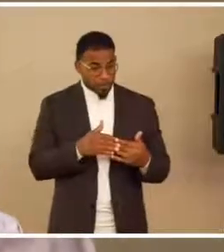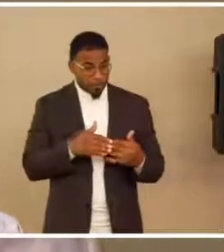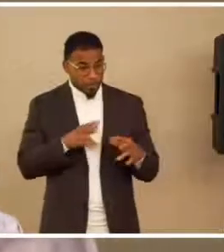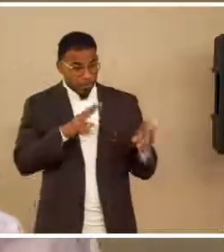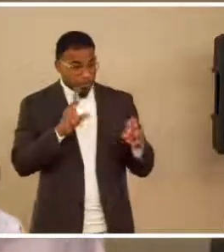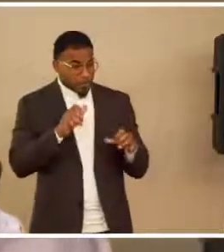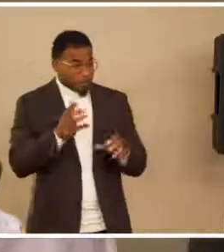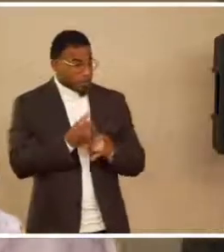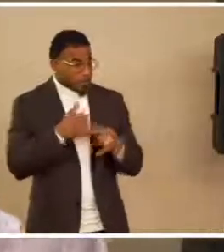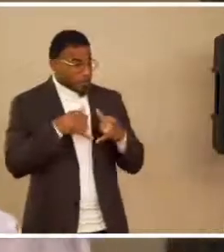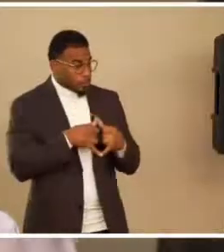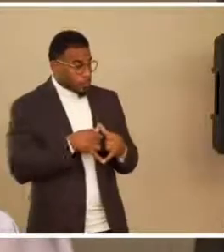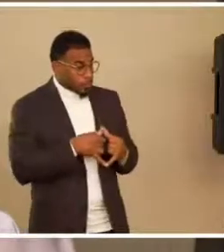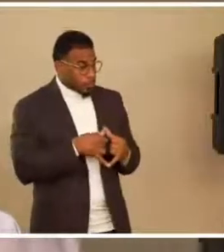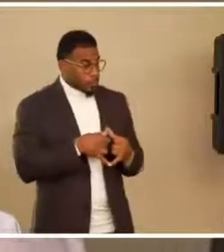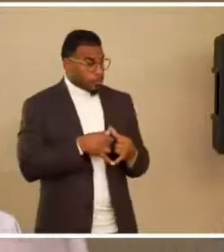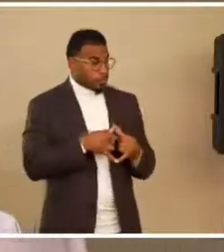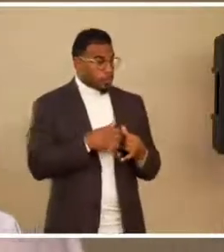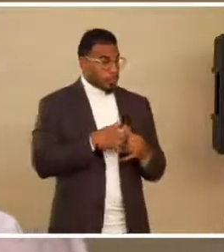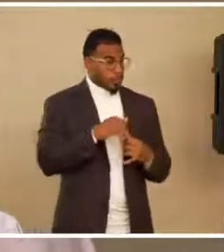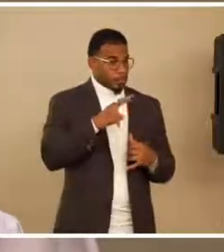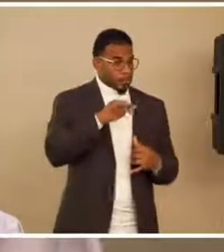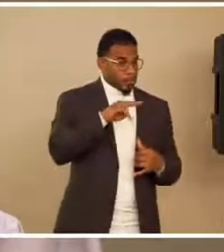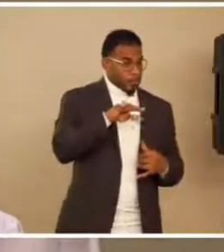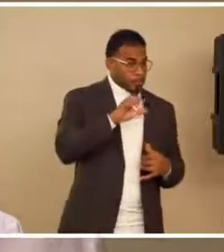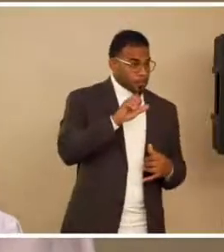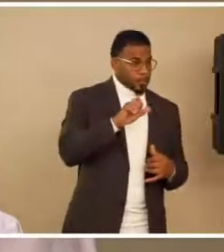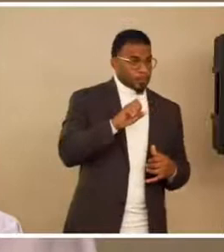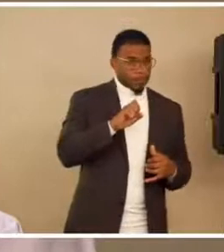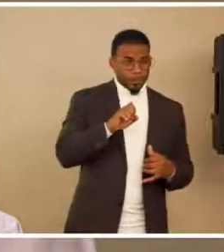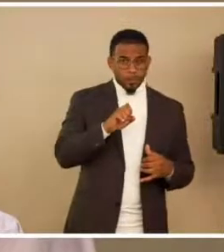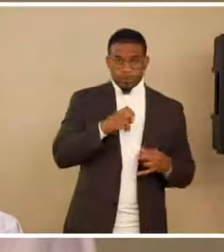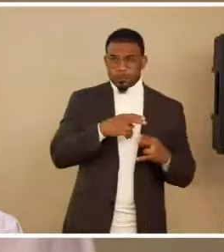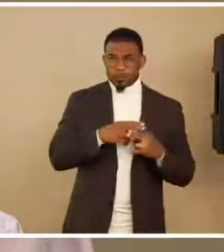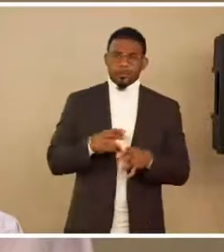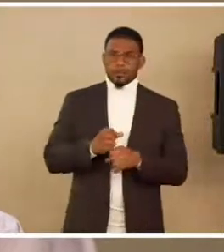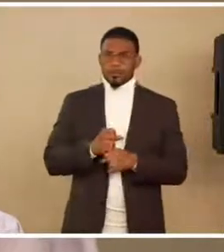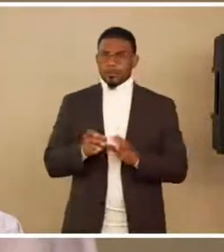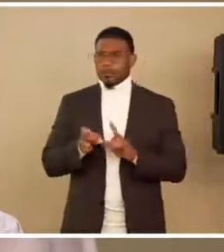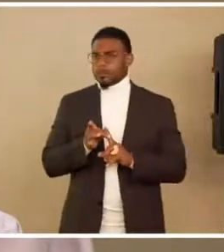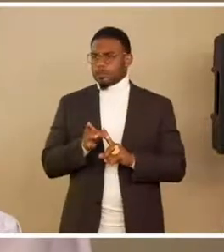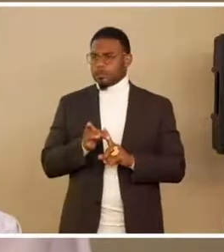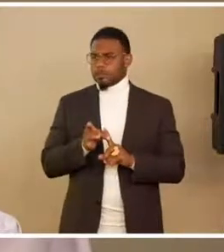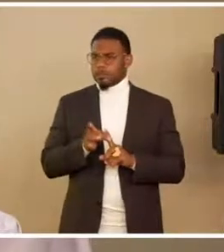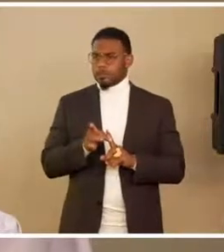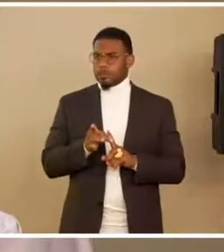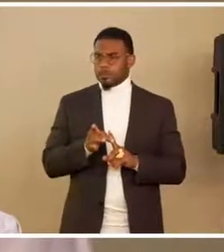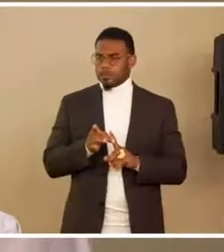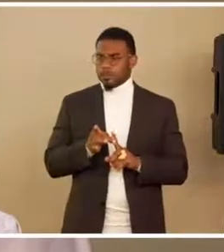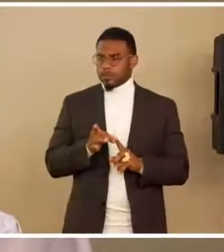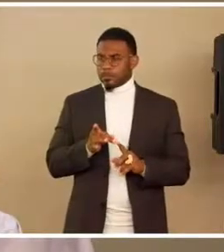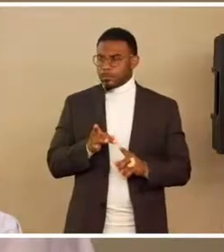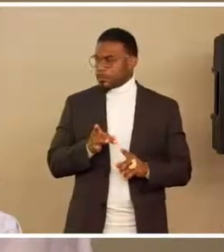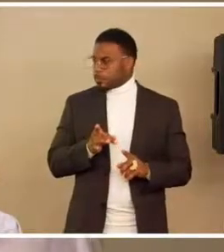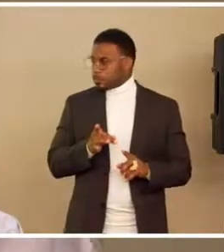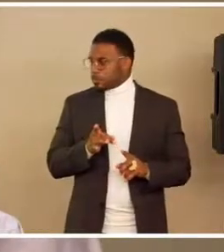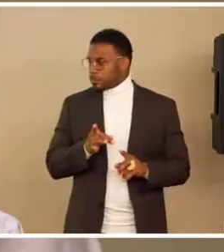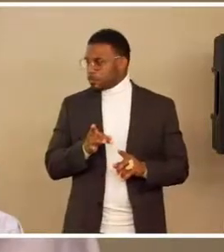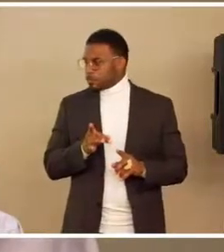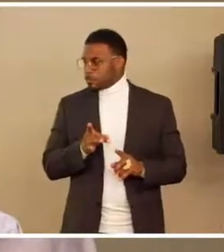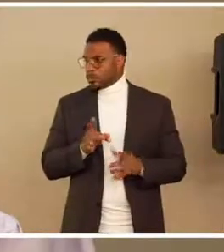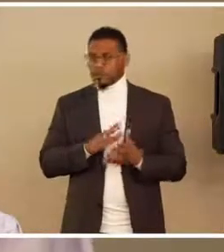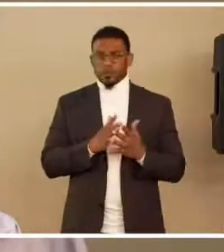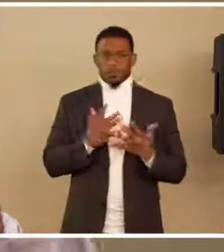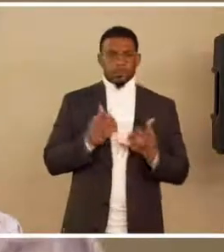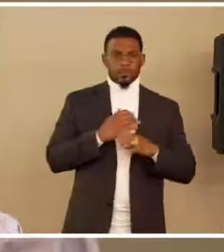topic. And when she won her prize in Venice, she quoted Audre Lorde. Our silence won't protect